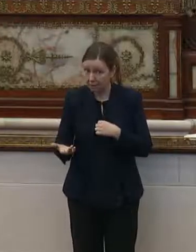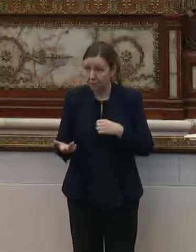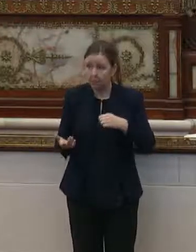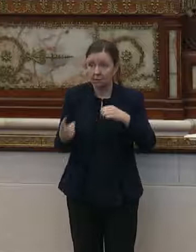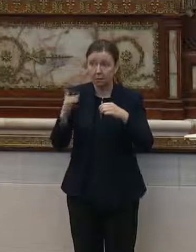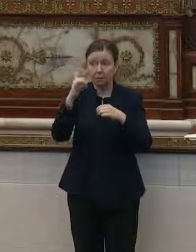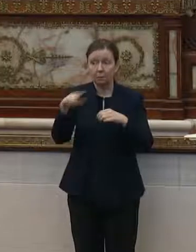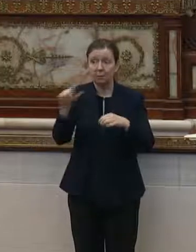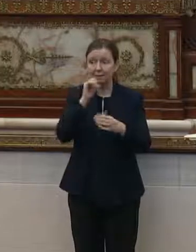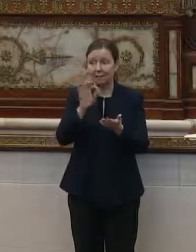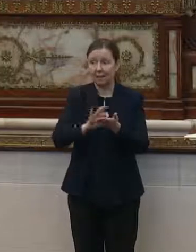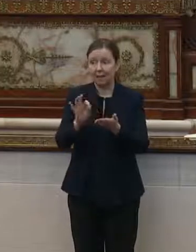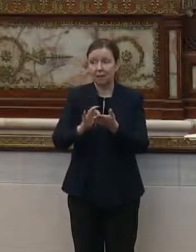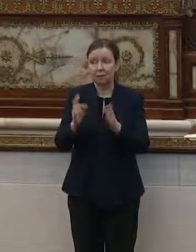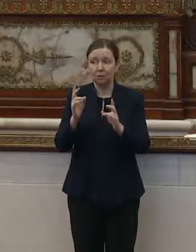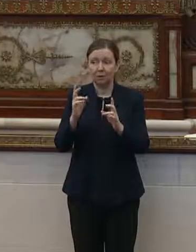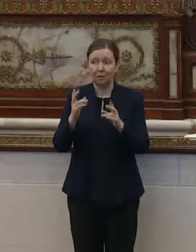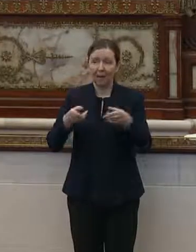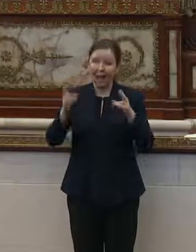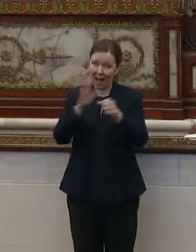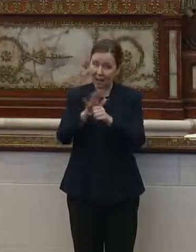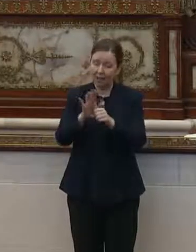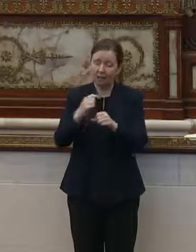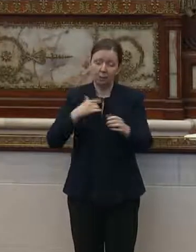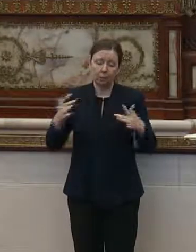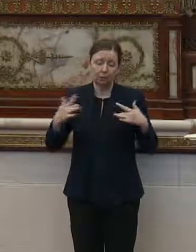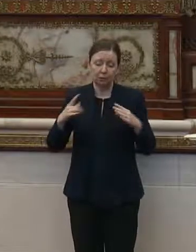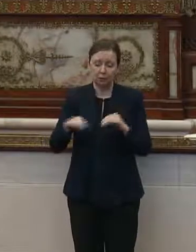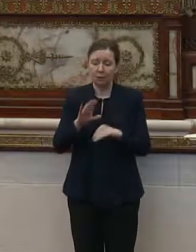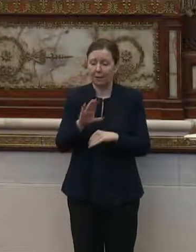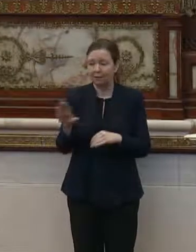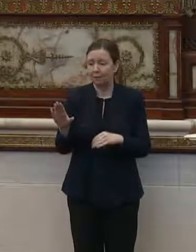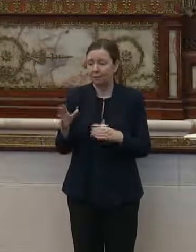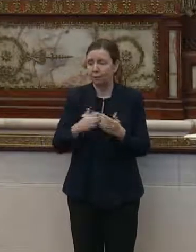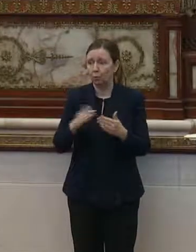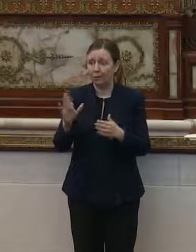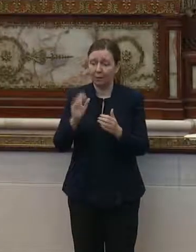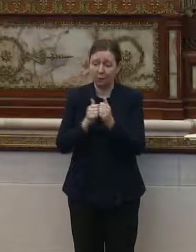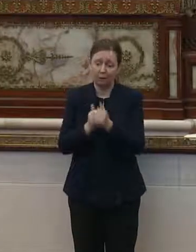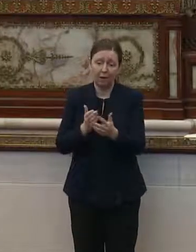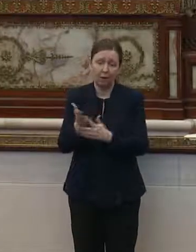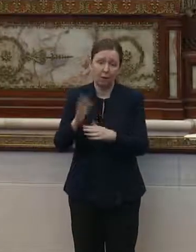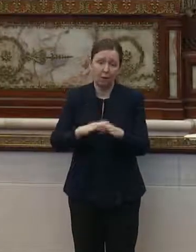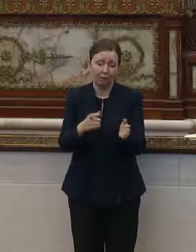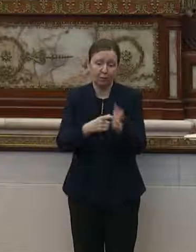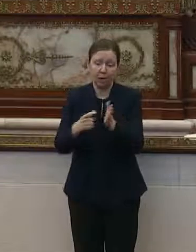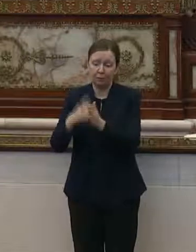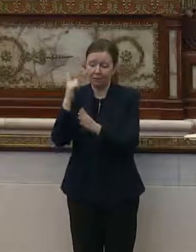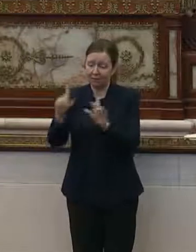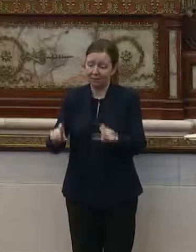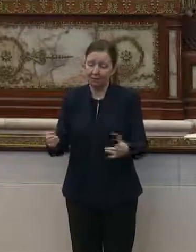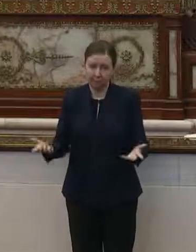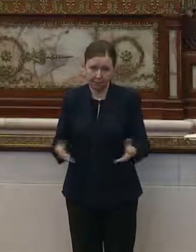Because they did not score high enough, and we were concerned about their whether they would follow through on the requirements for the